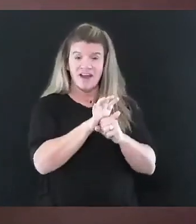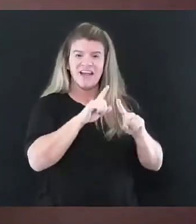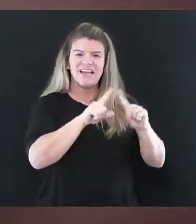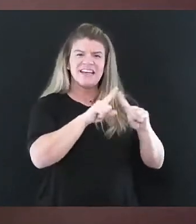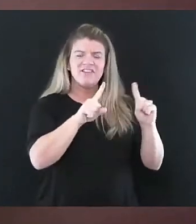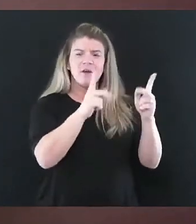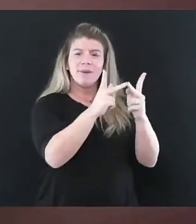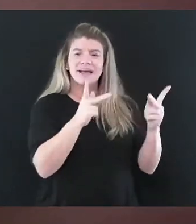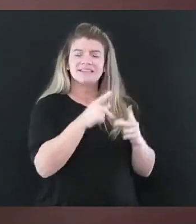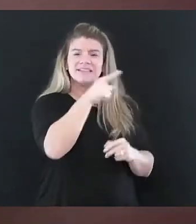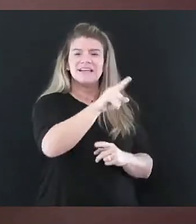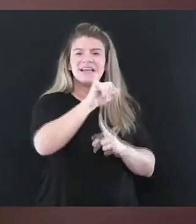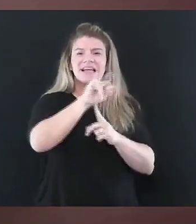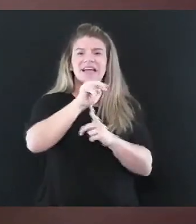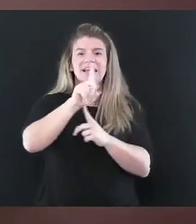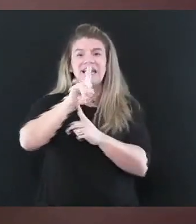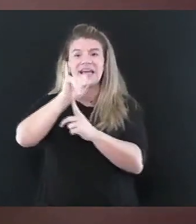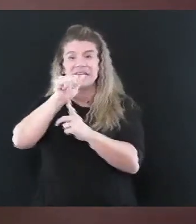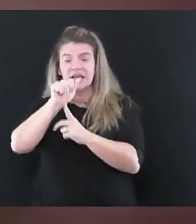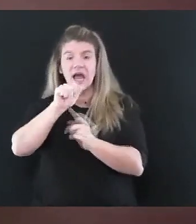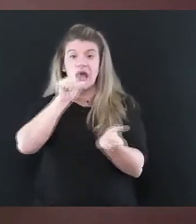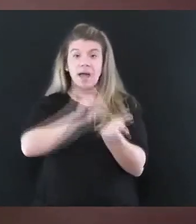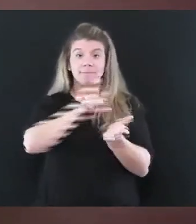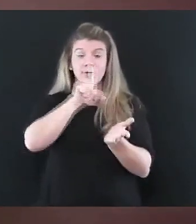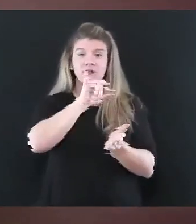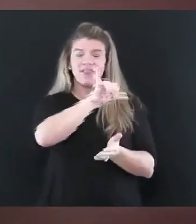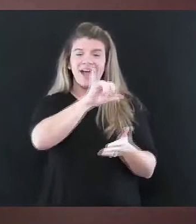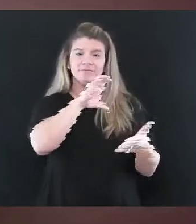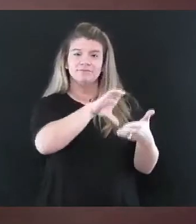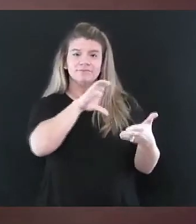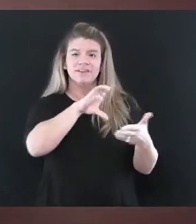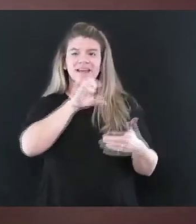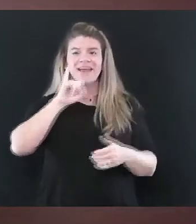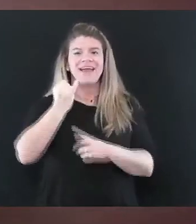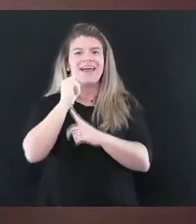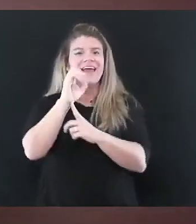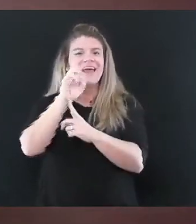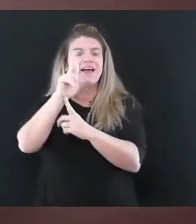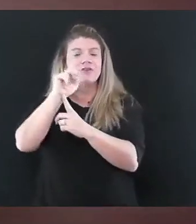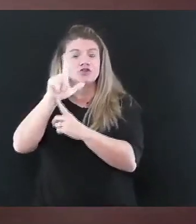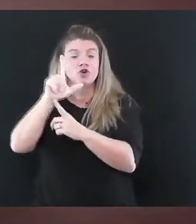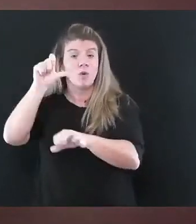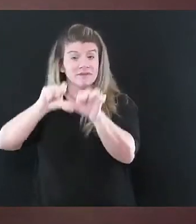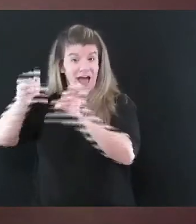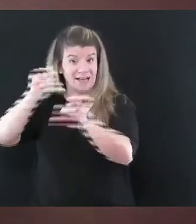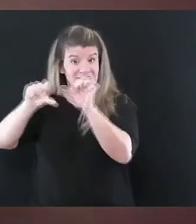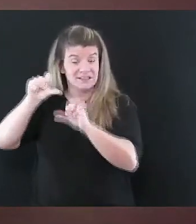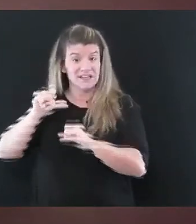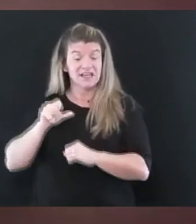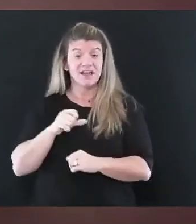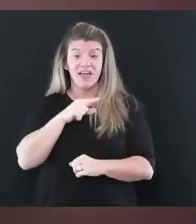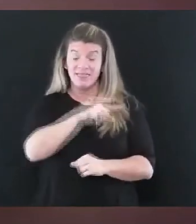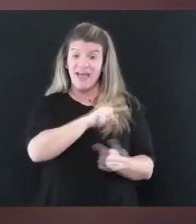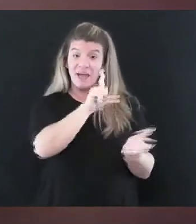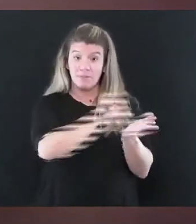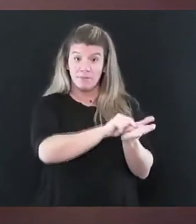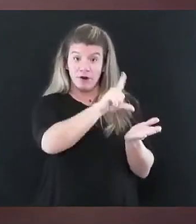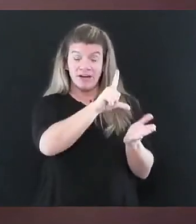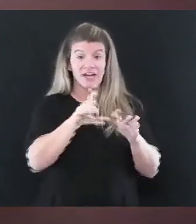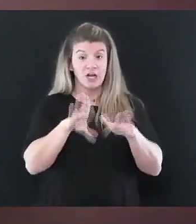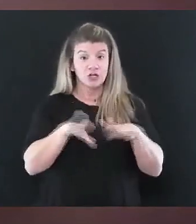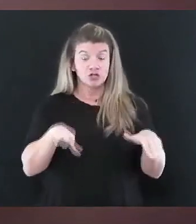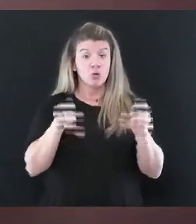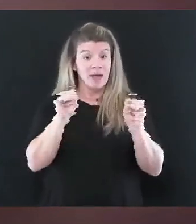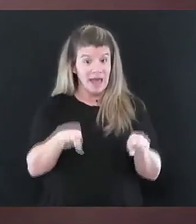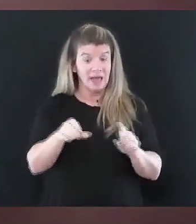in India and published in the journal Science, demonstrated that children can catch COVID as well. Children tend to